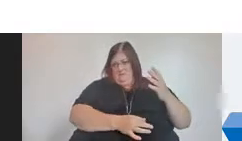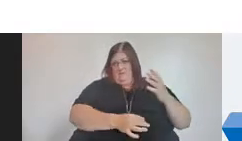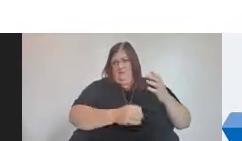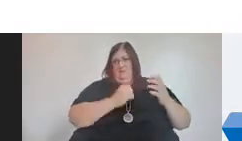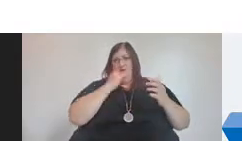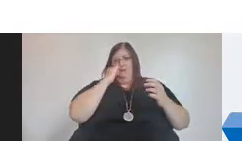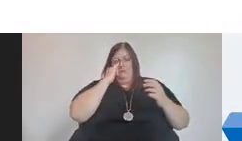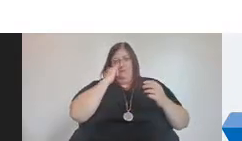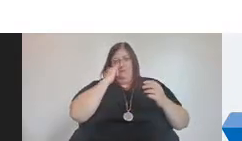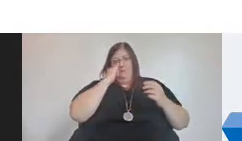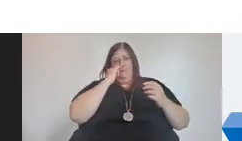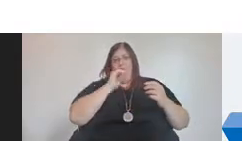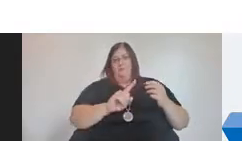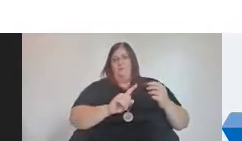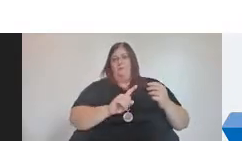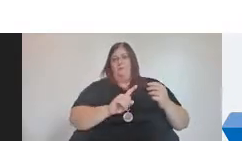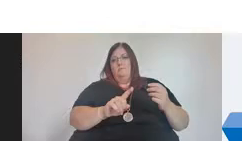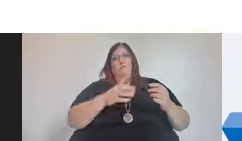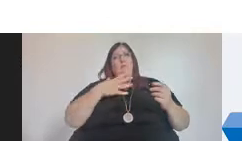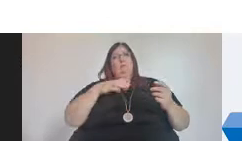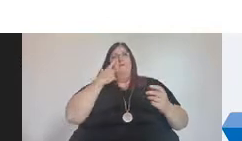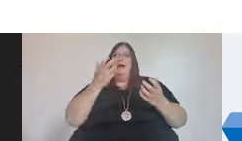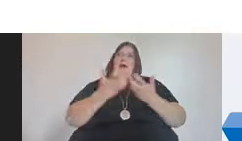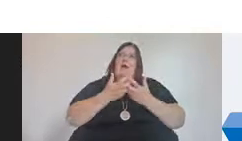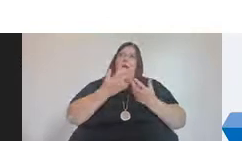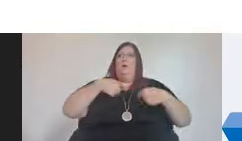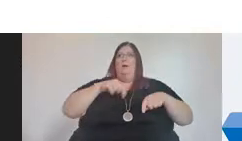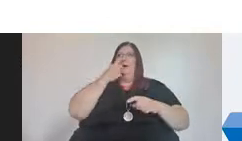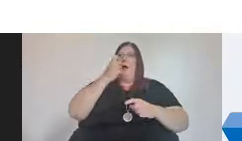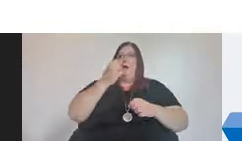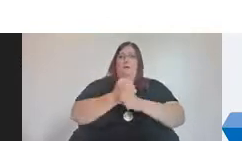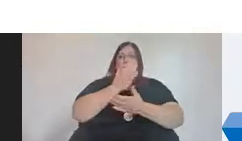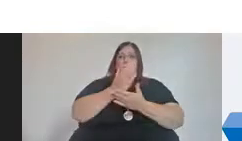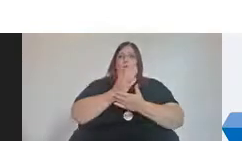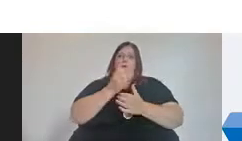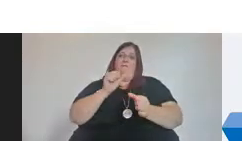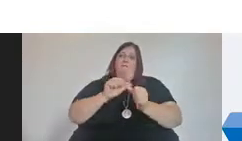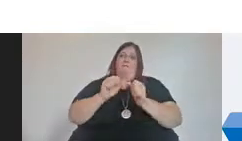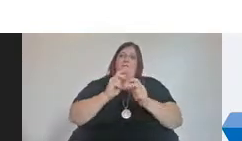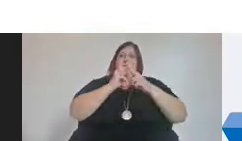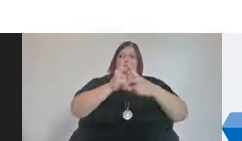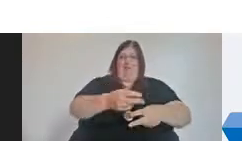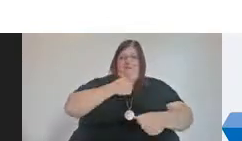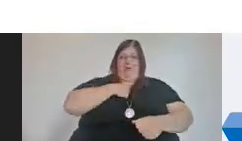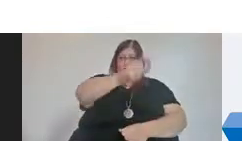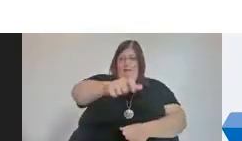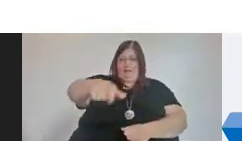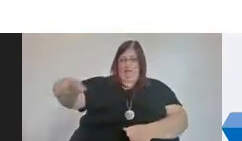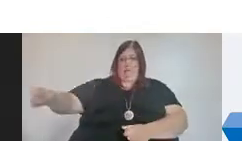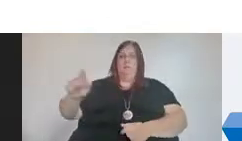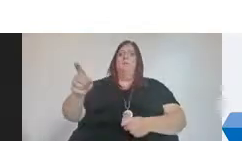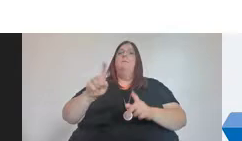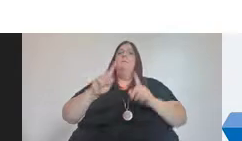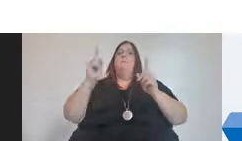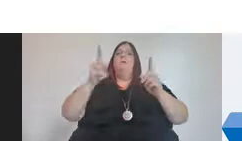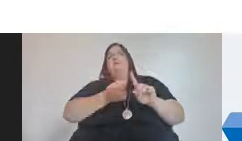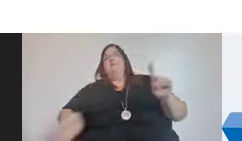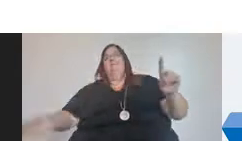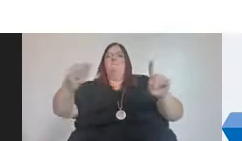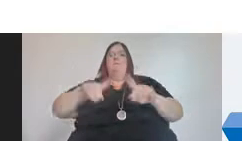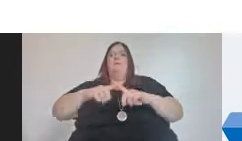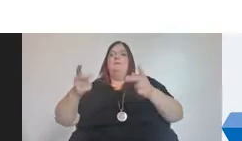slide, and so we want to find ways of finding better care for our patients through different pathways,